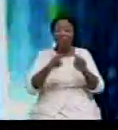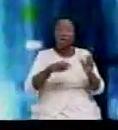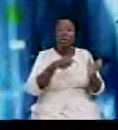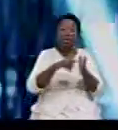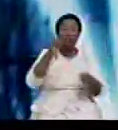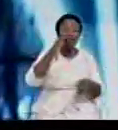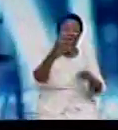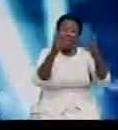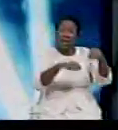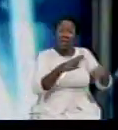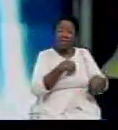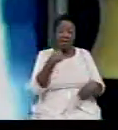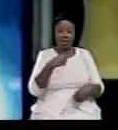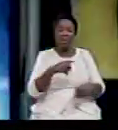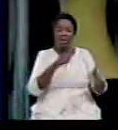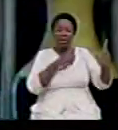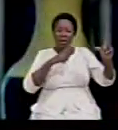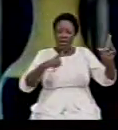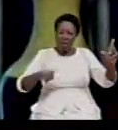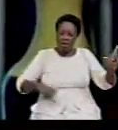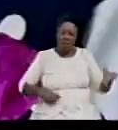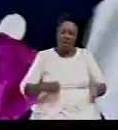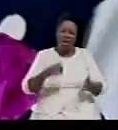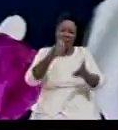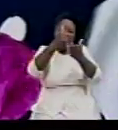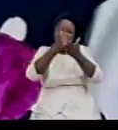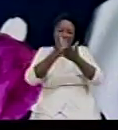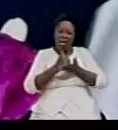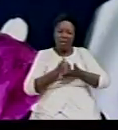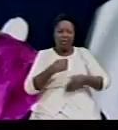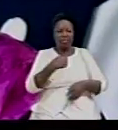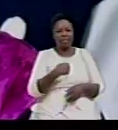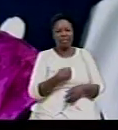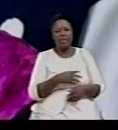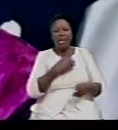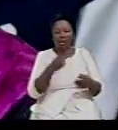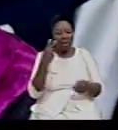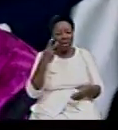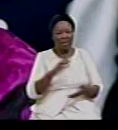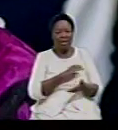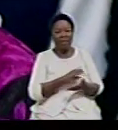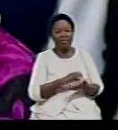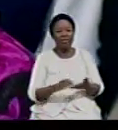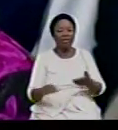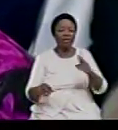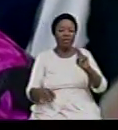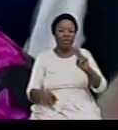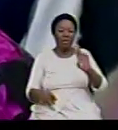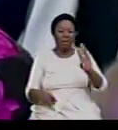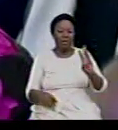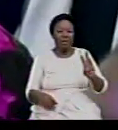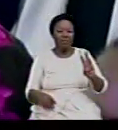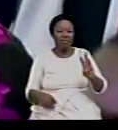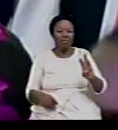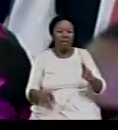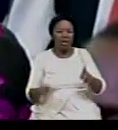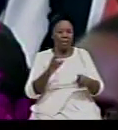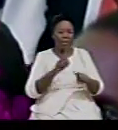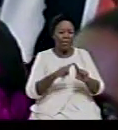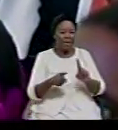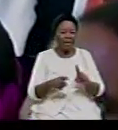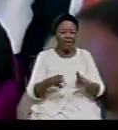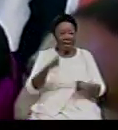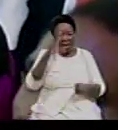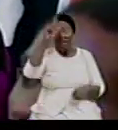said, Lord, help me. Look at verse 26. In verse 26, but he answered and said, it